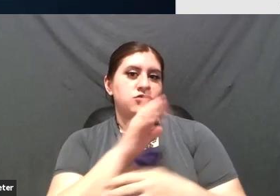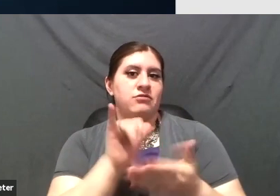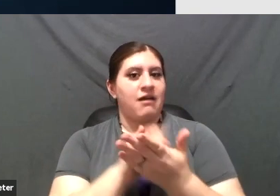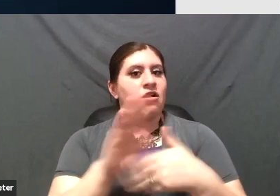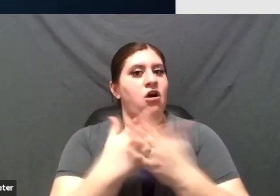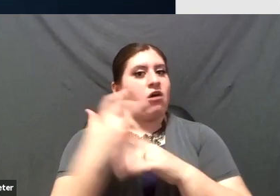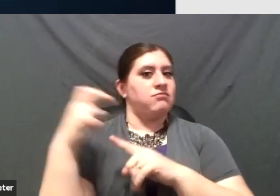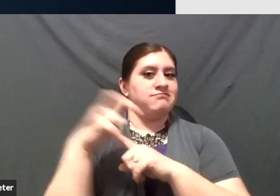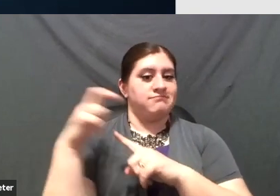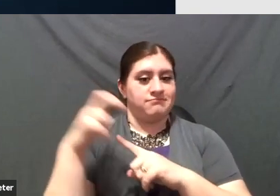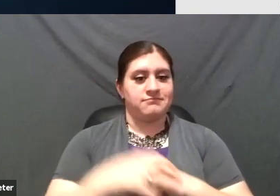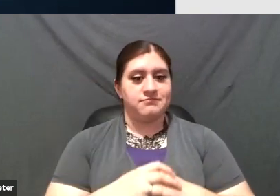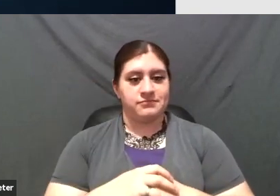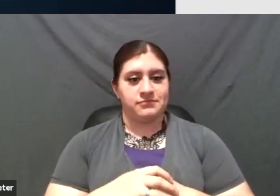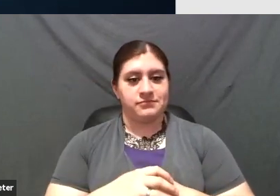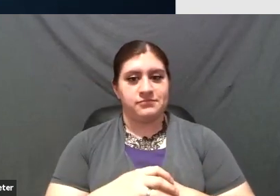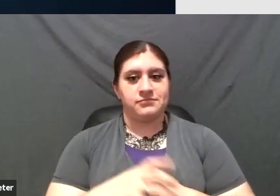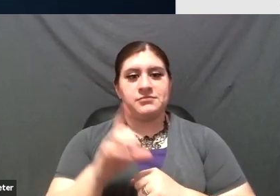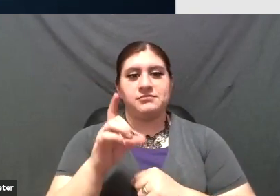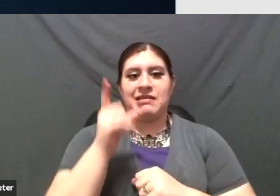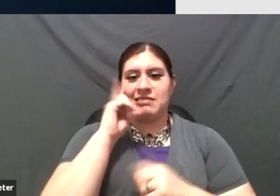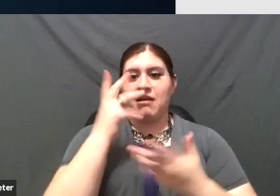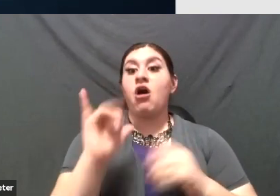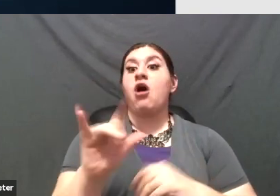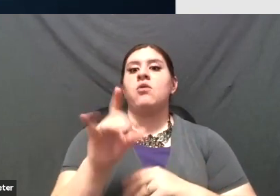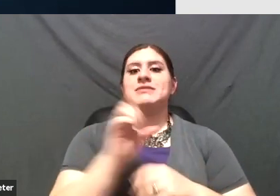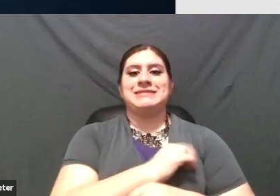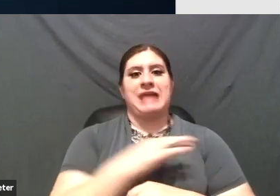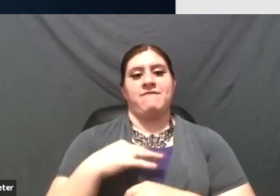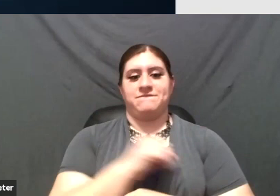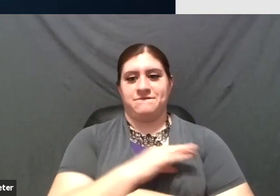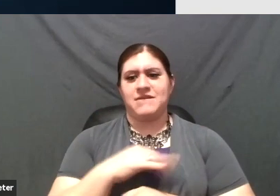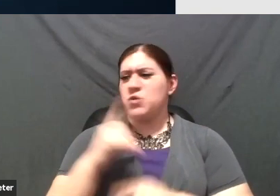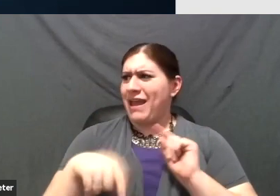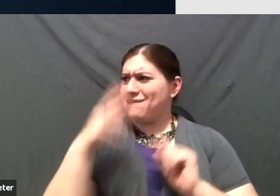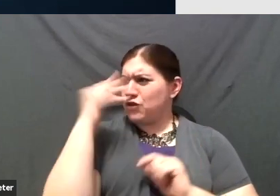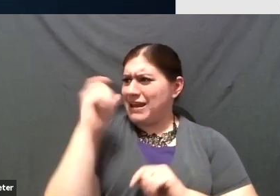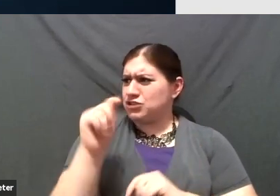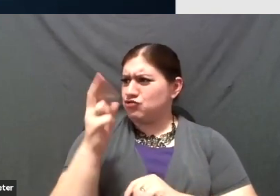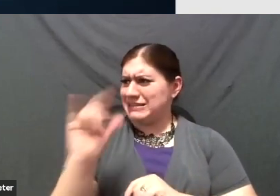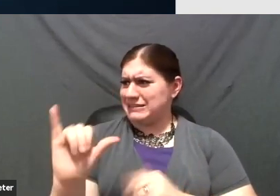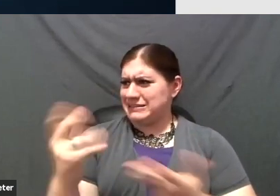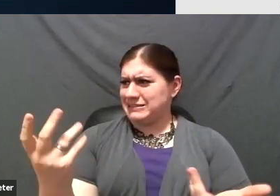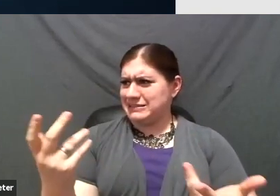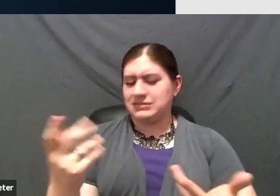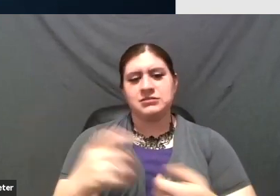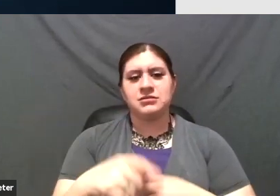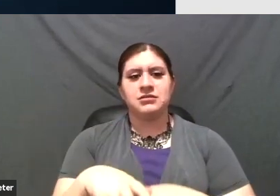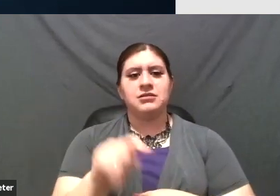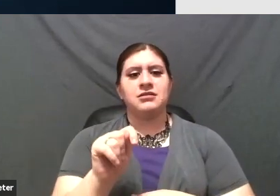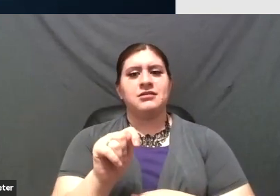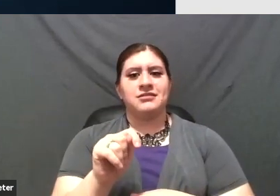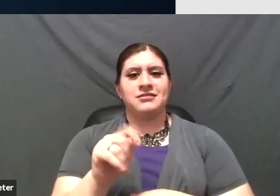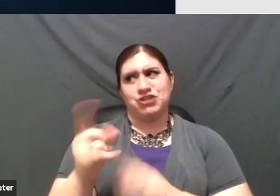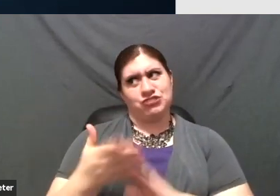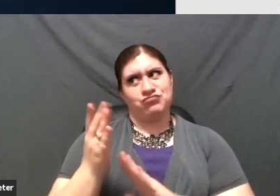edge. And I think that's about it. Our staff members. This is Tracy. You can't forget Tracy. Can't forget Tracy because Tracy keeps us